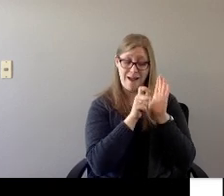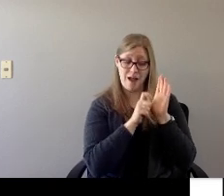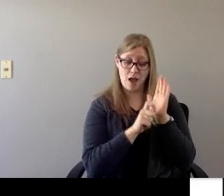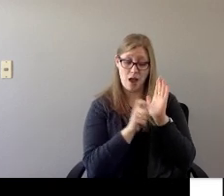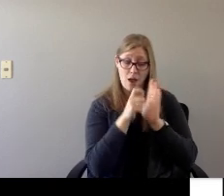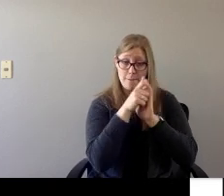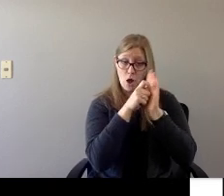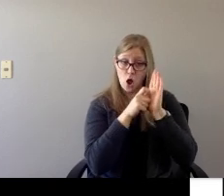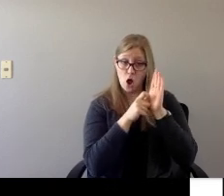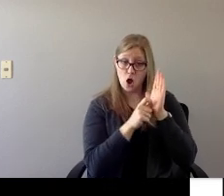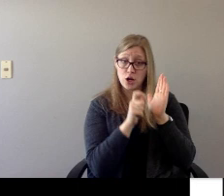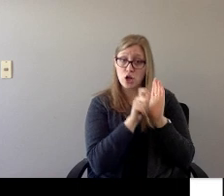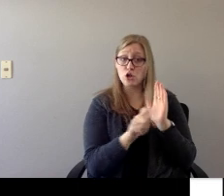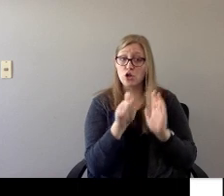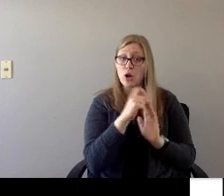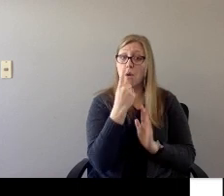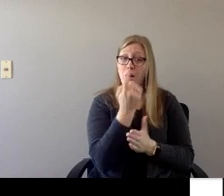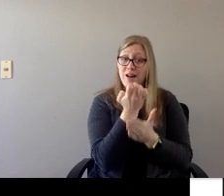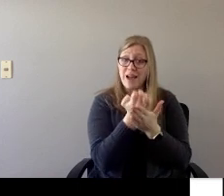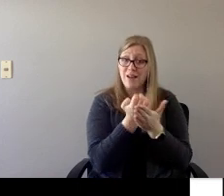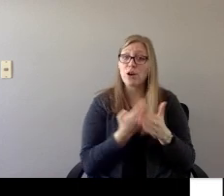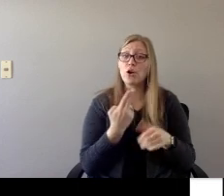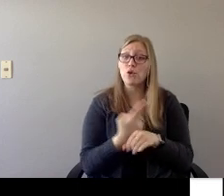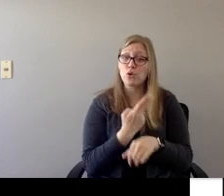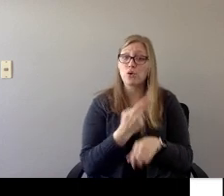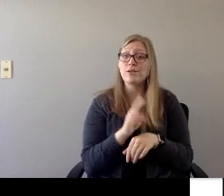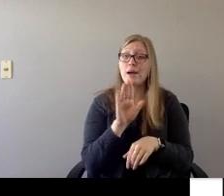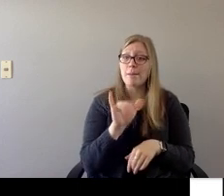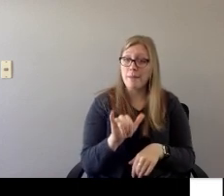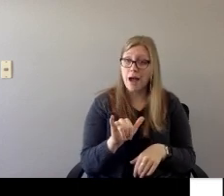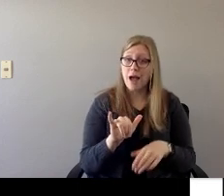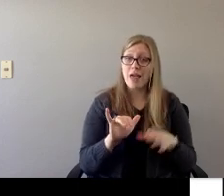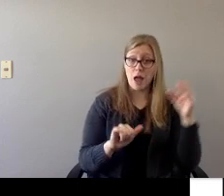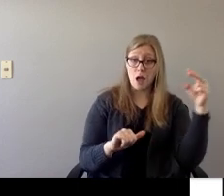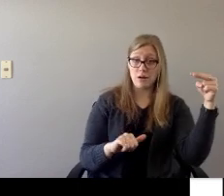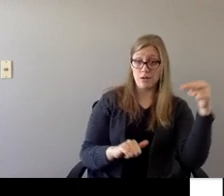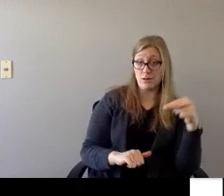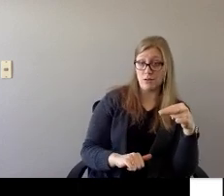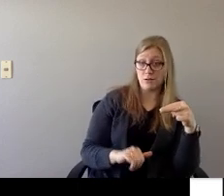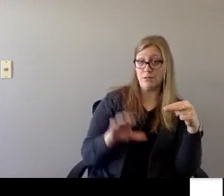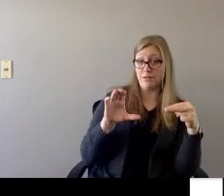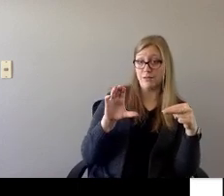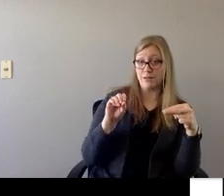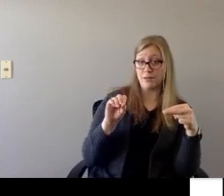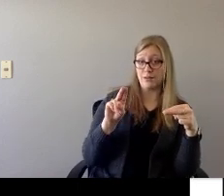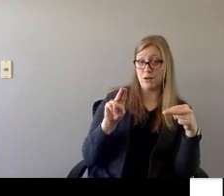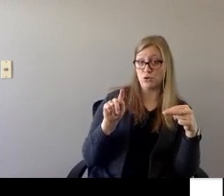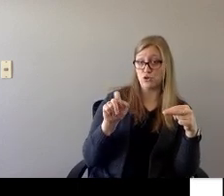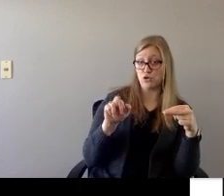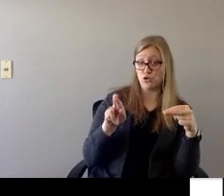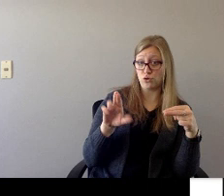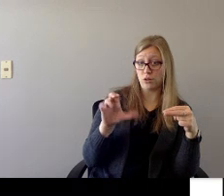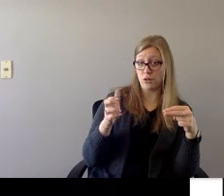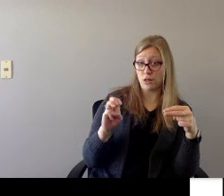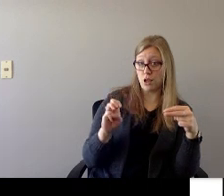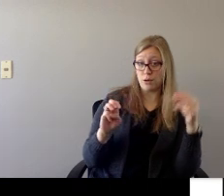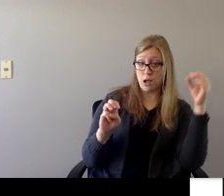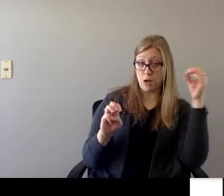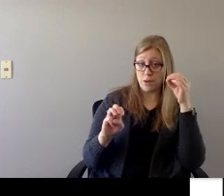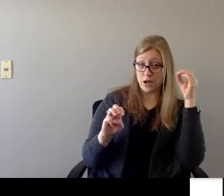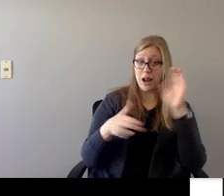of evidence used by the counterclaim opinion and label it as counterclaim evidence. Okay,